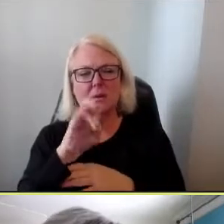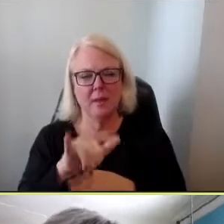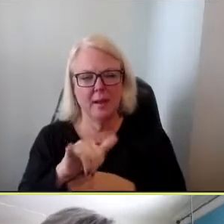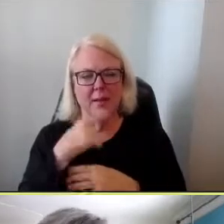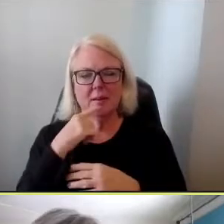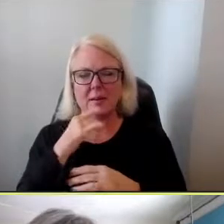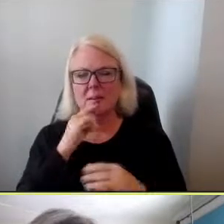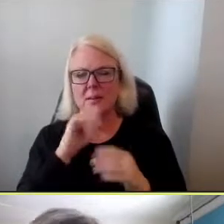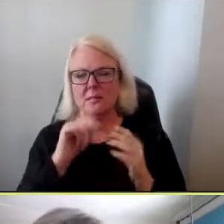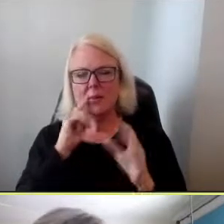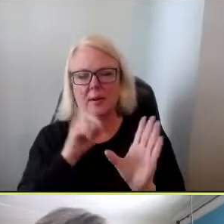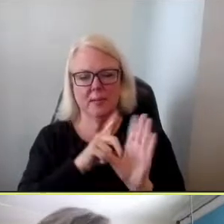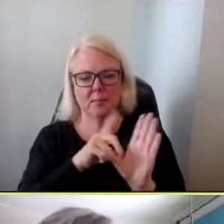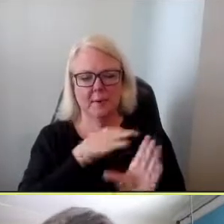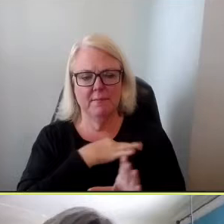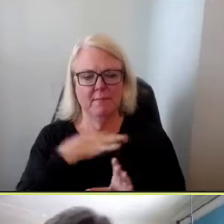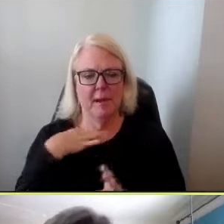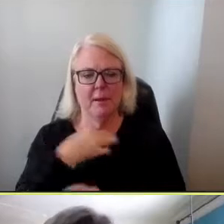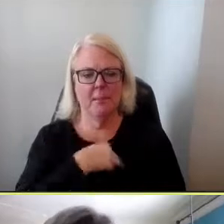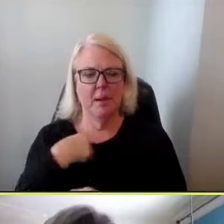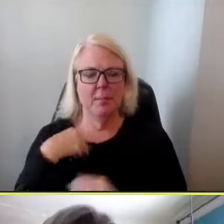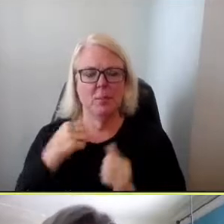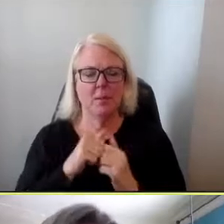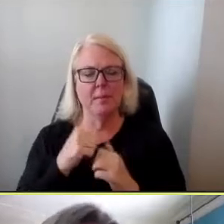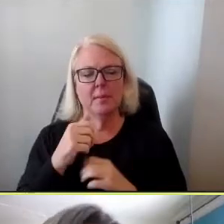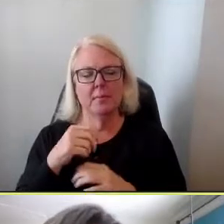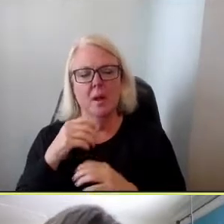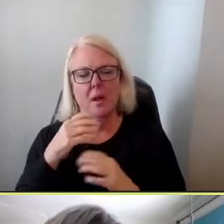of disabled faculty members in higher education.